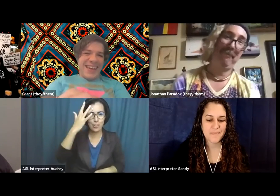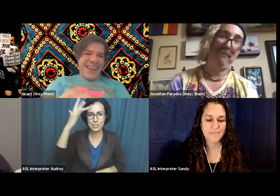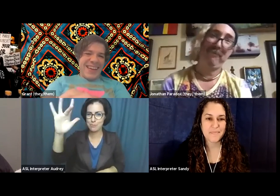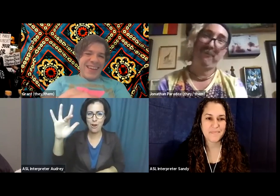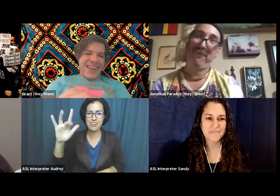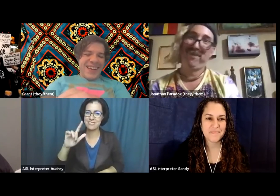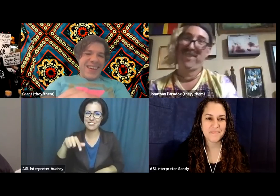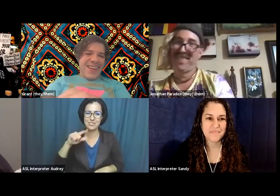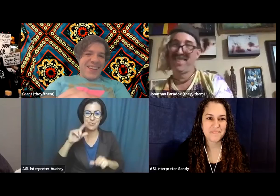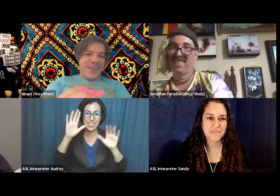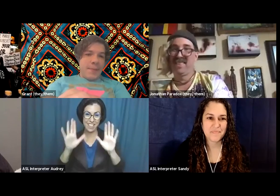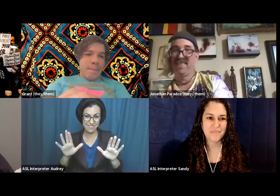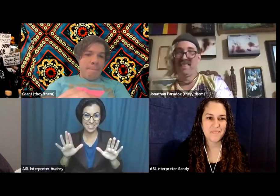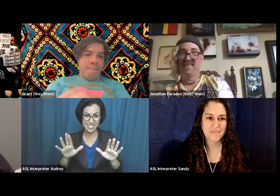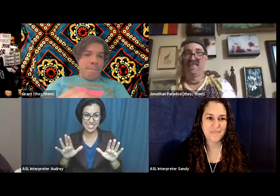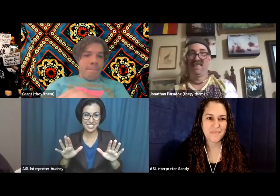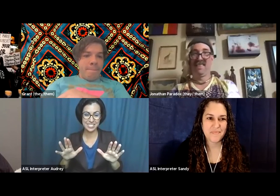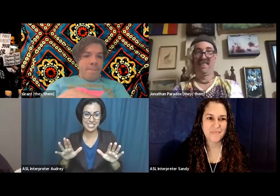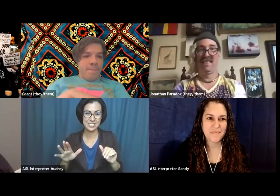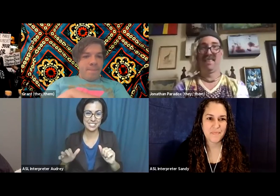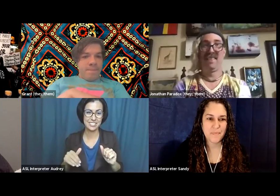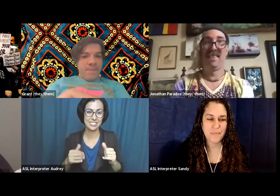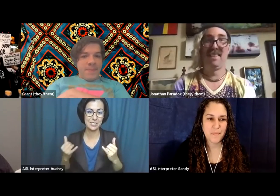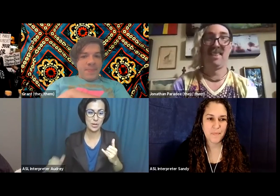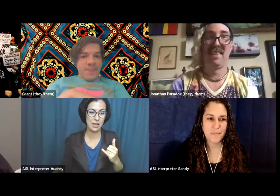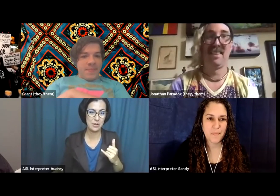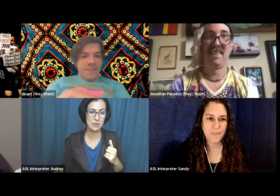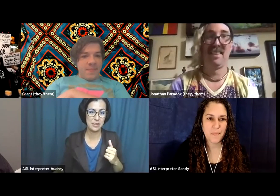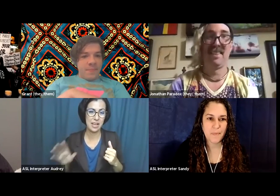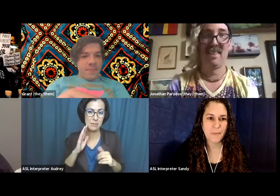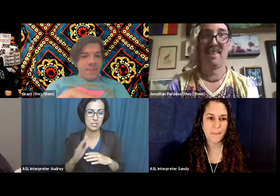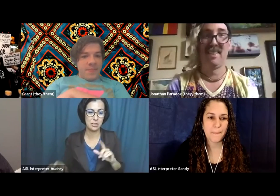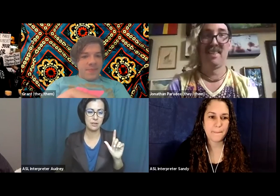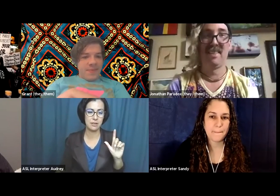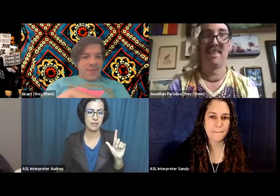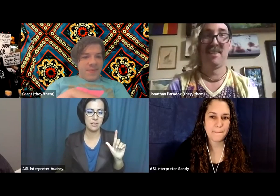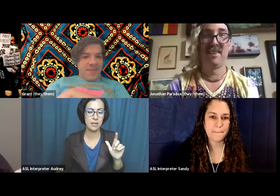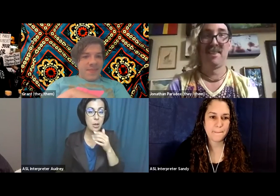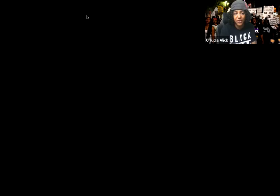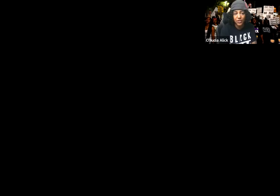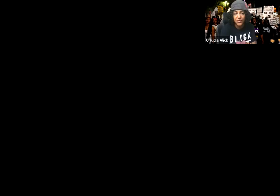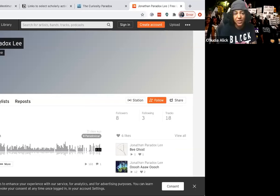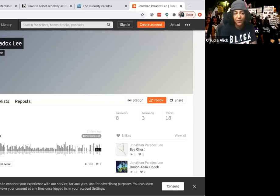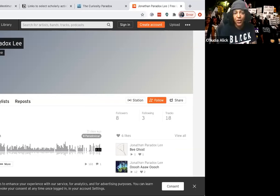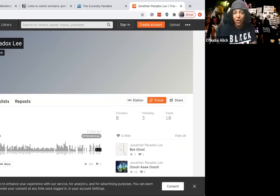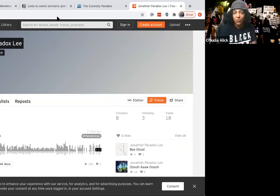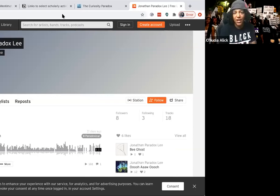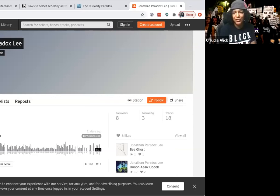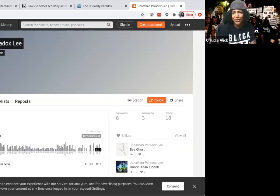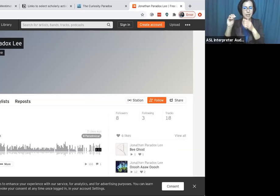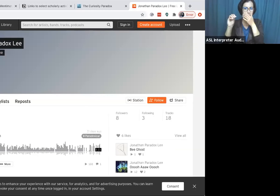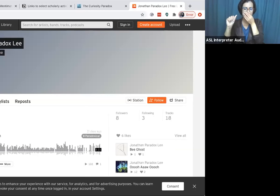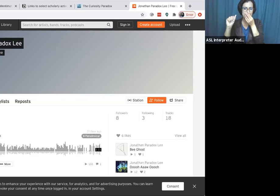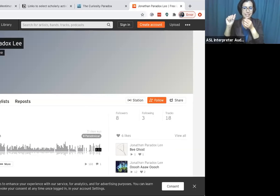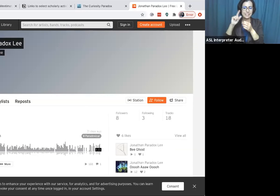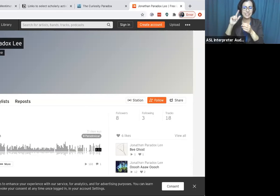was just really lovely. So let's blow up y'all's spot. I'm about to share my screen and brag on you. Let's see what we can do here. All right.